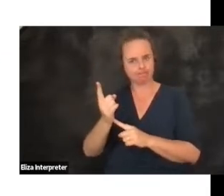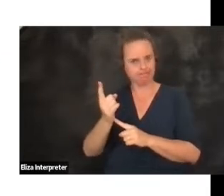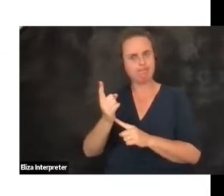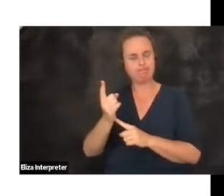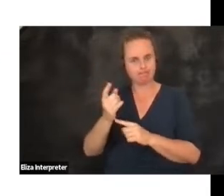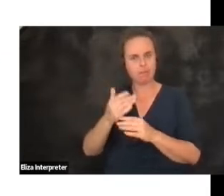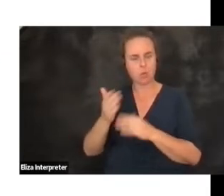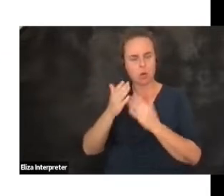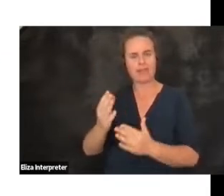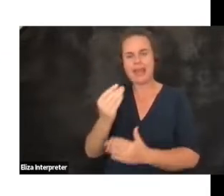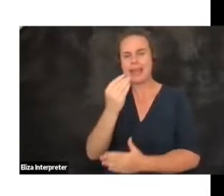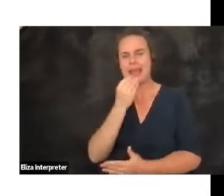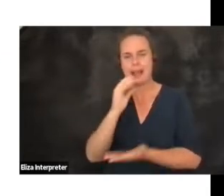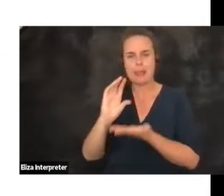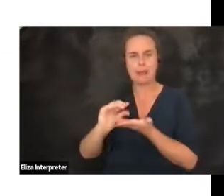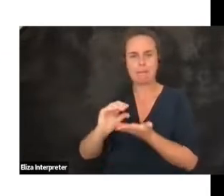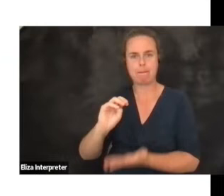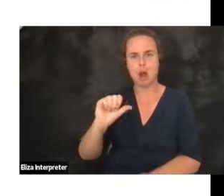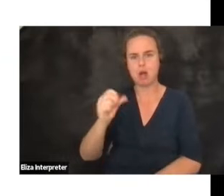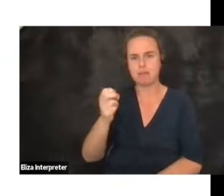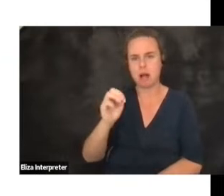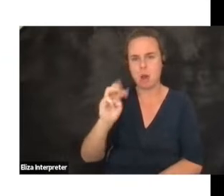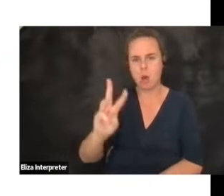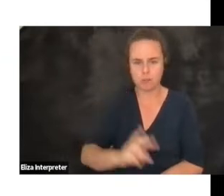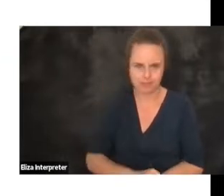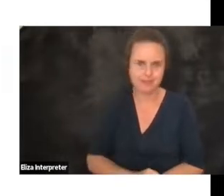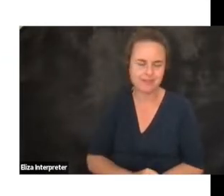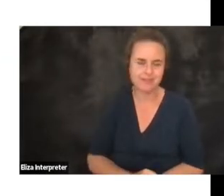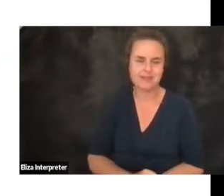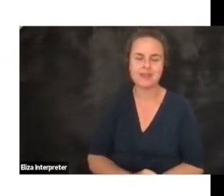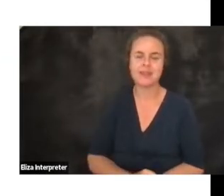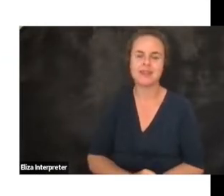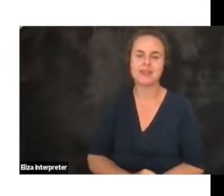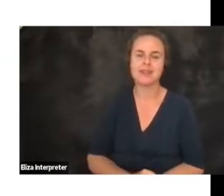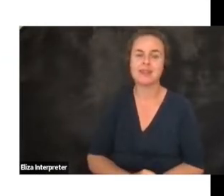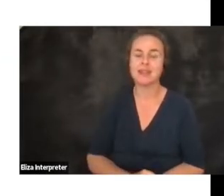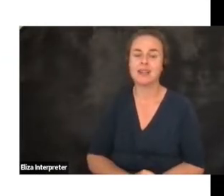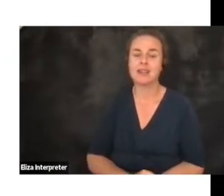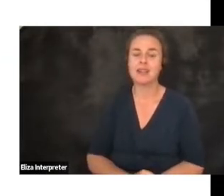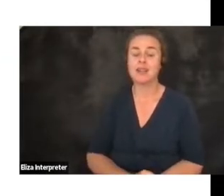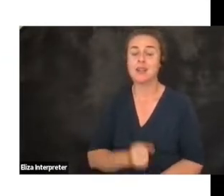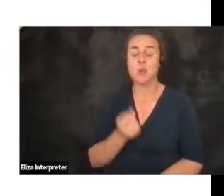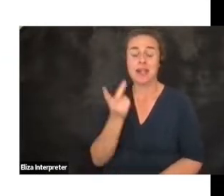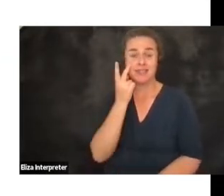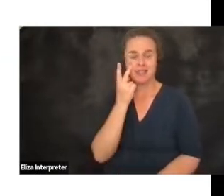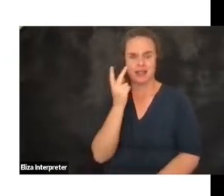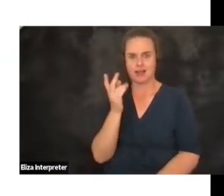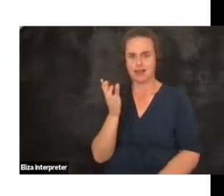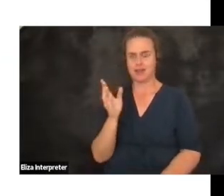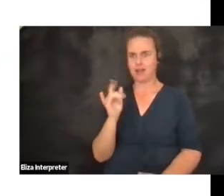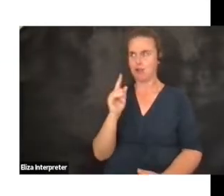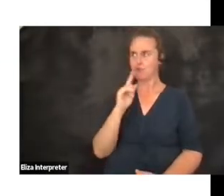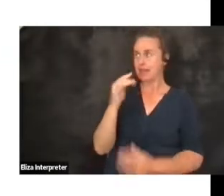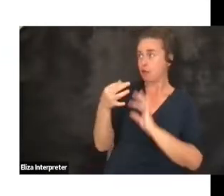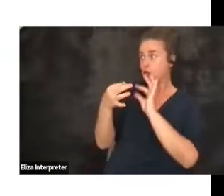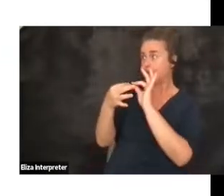before they ate the marshmallow. So in that, we see that the relationship with the adults